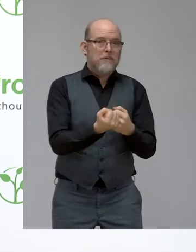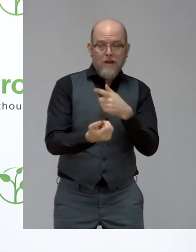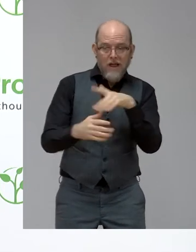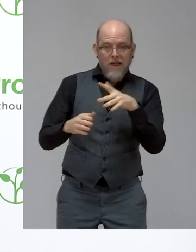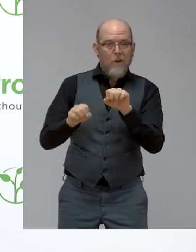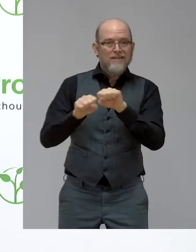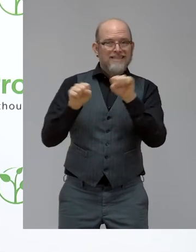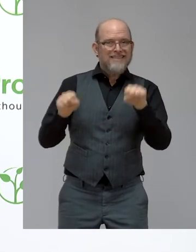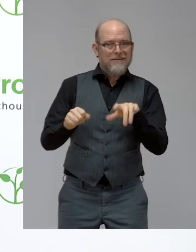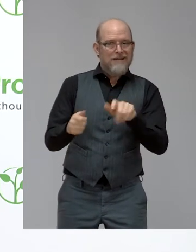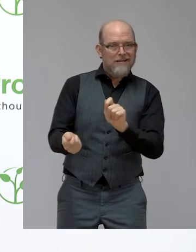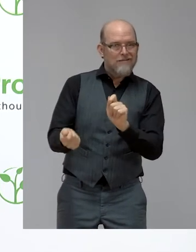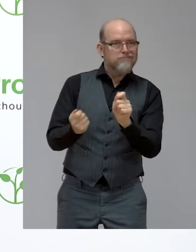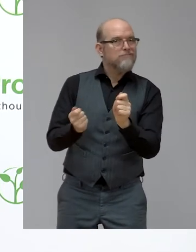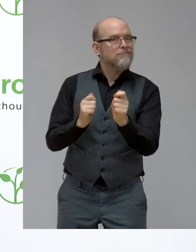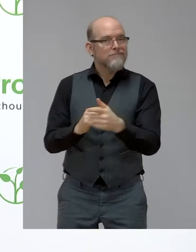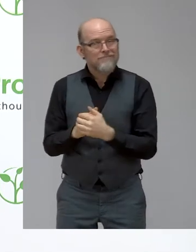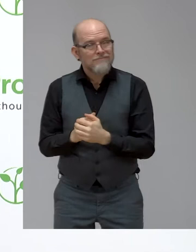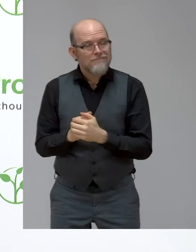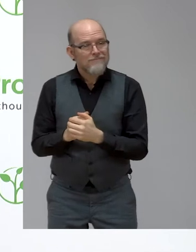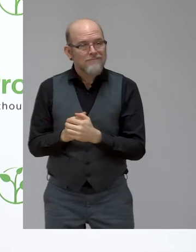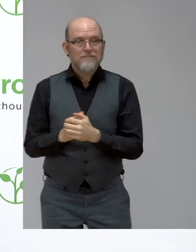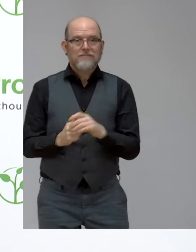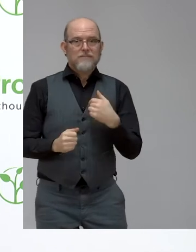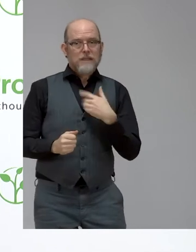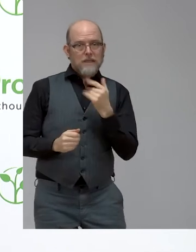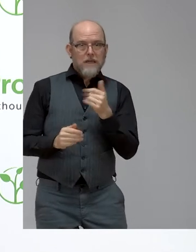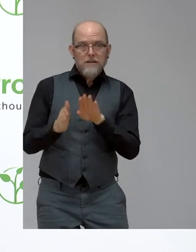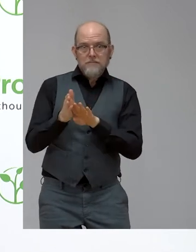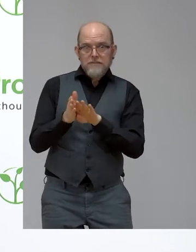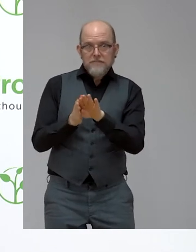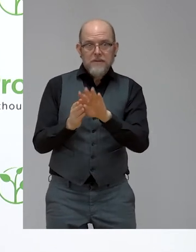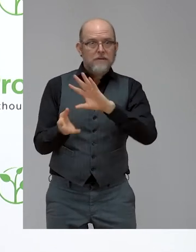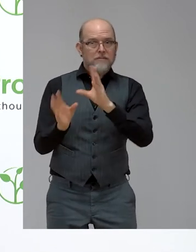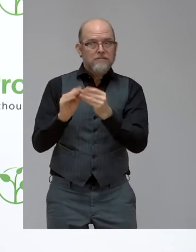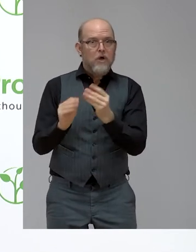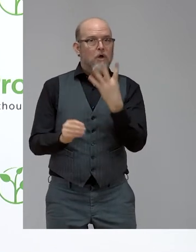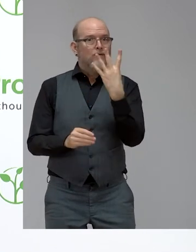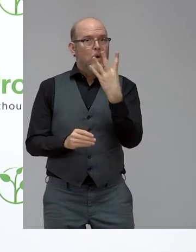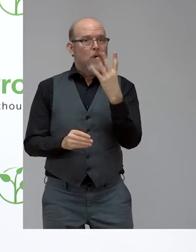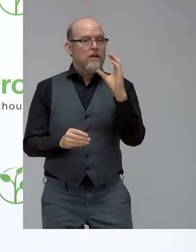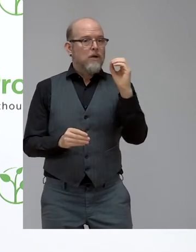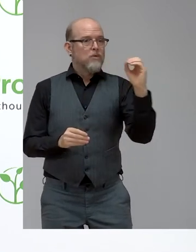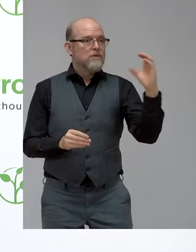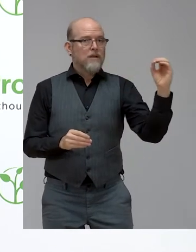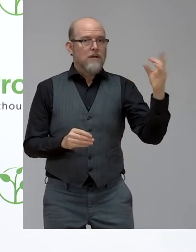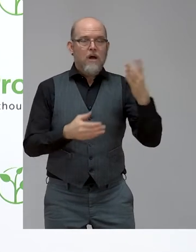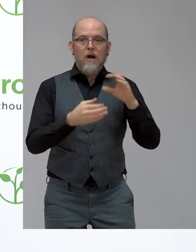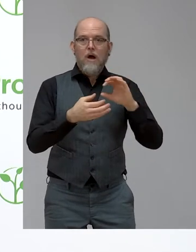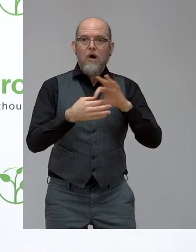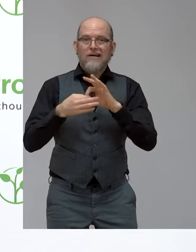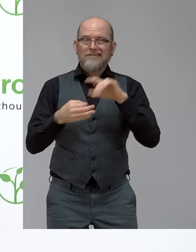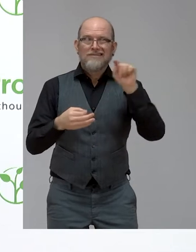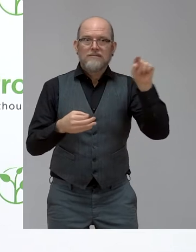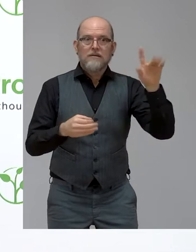better. We support over 4,000 of these change makers in over 80 countries. And